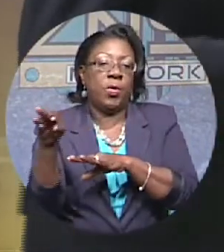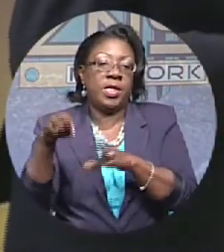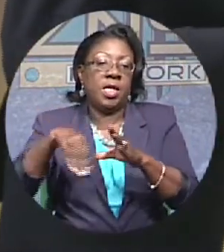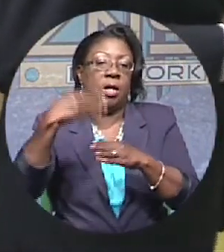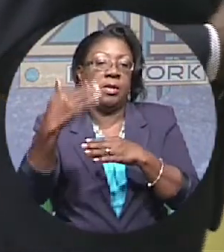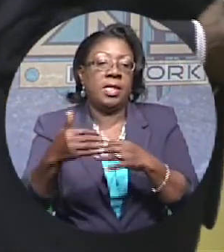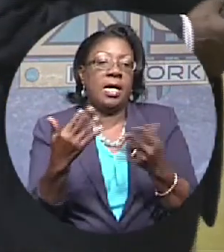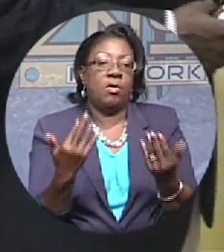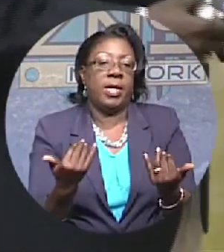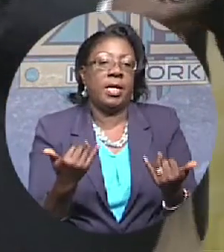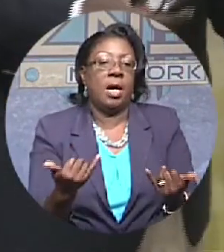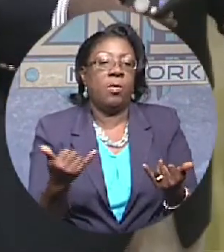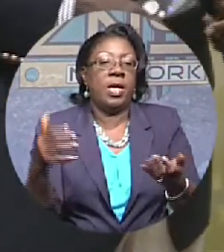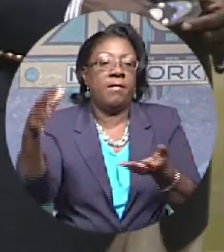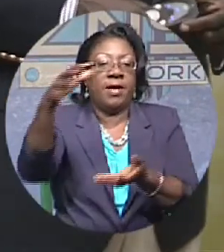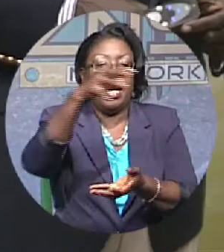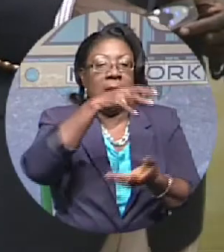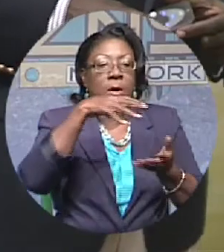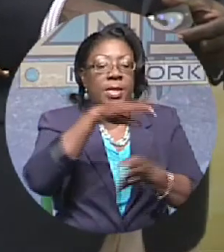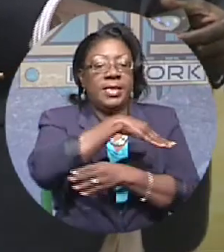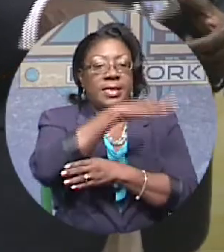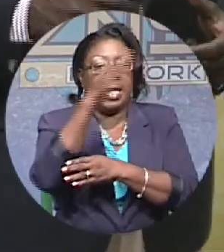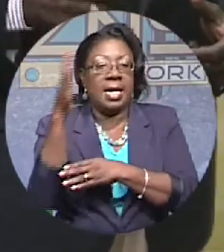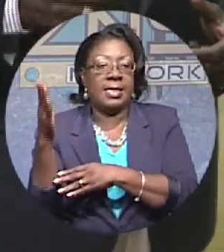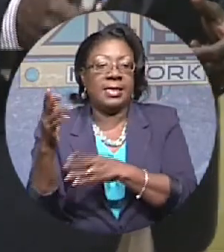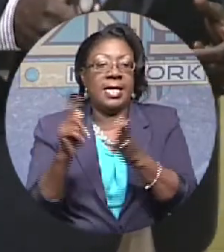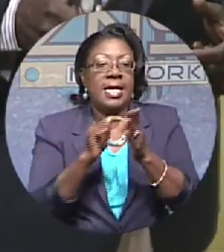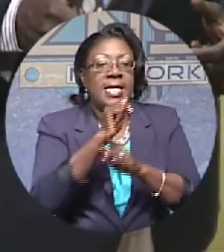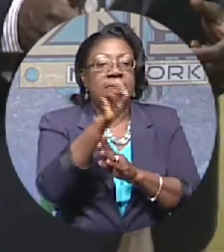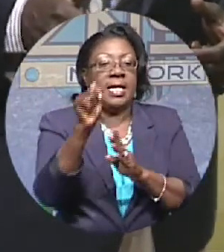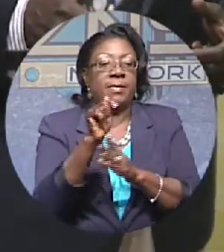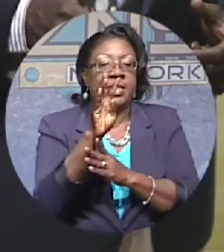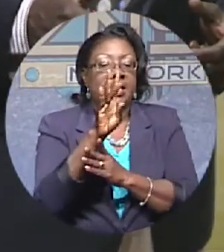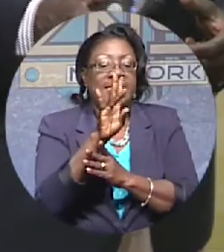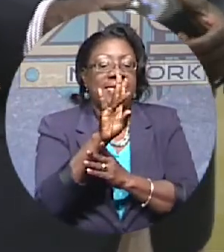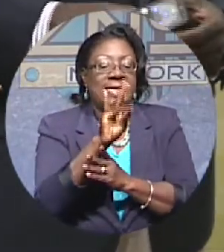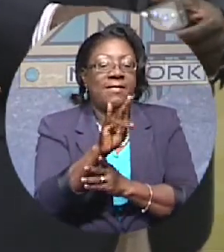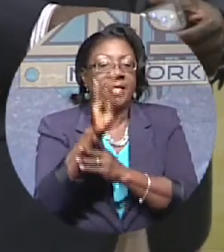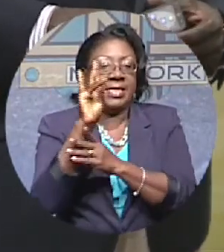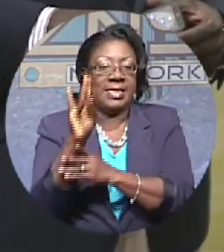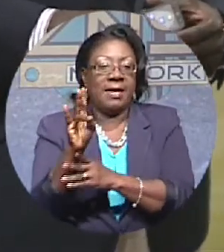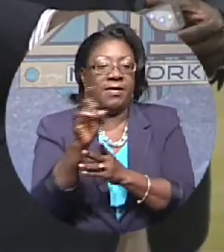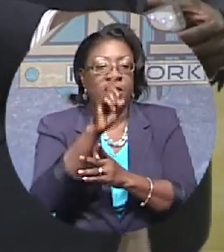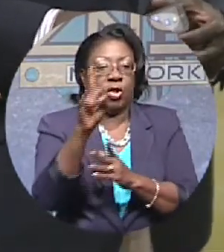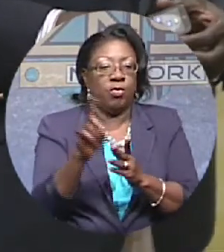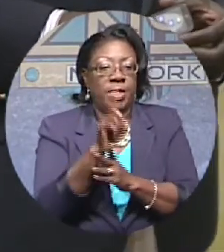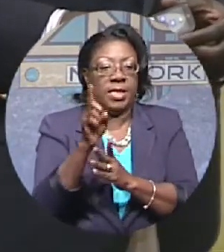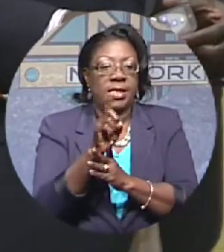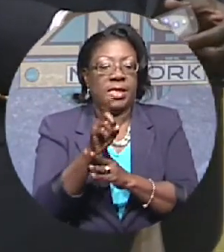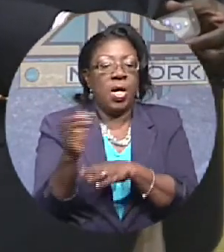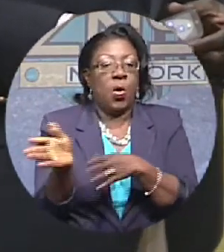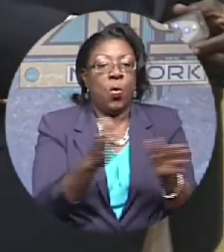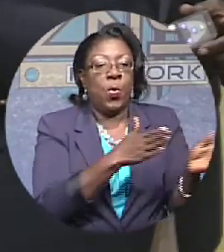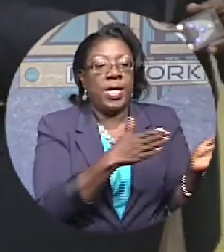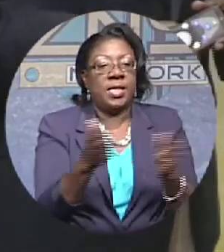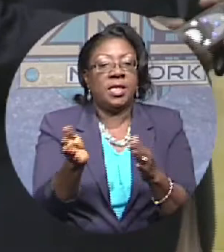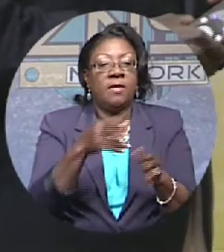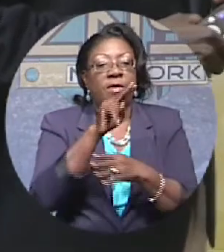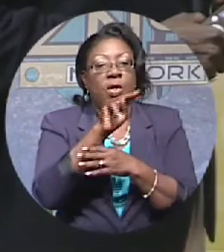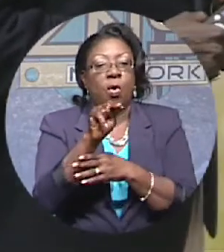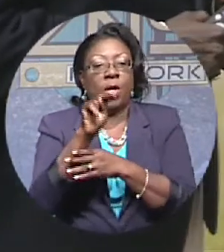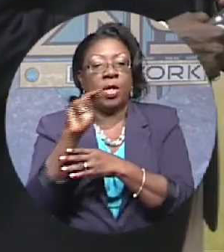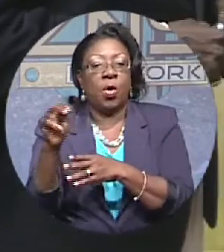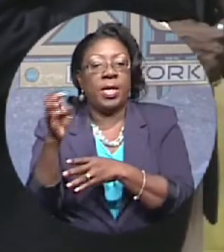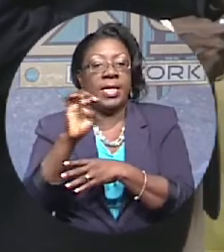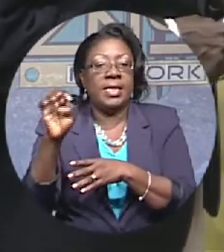just now, we have cloudy skies, temperature 77 degrees, relative humidity on the rich side at 89%, winds out of the north-northeast